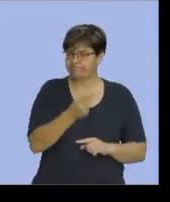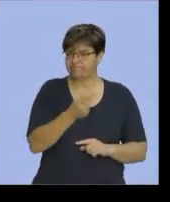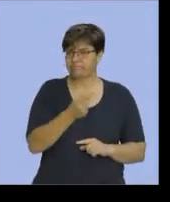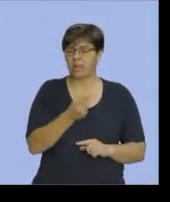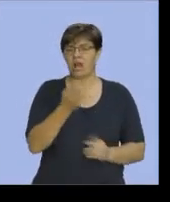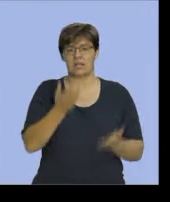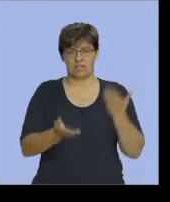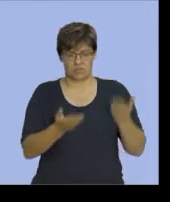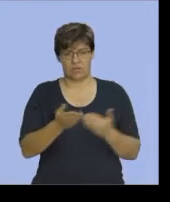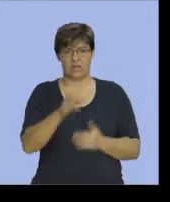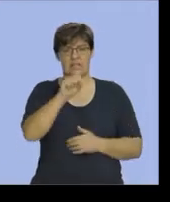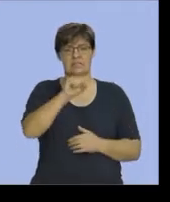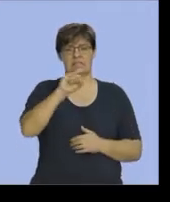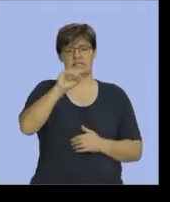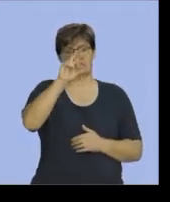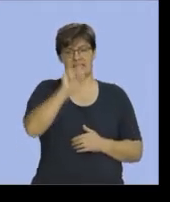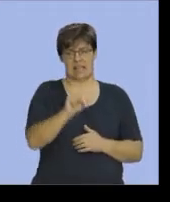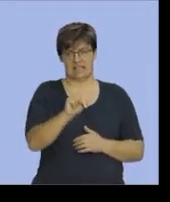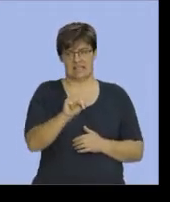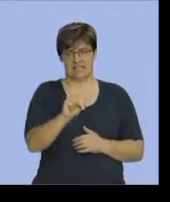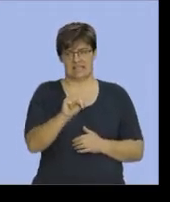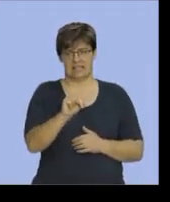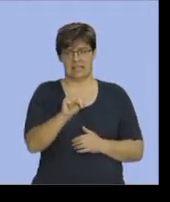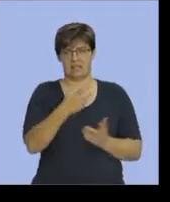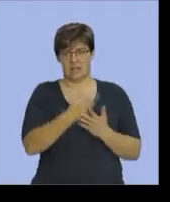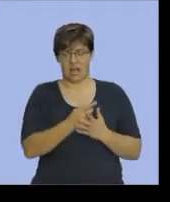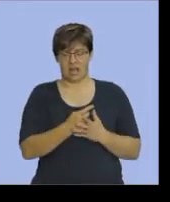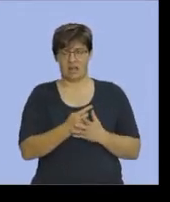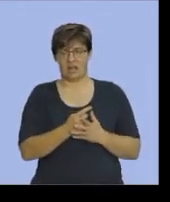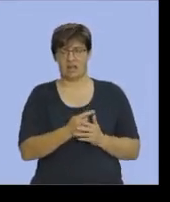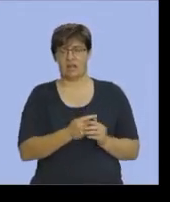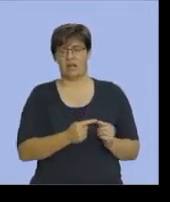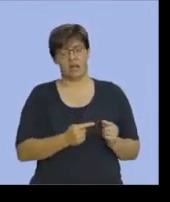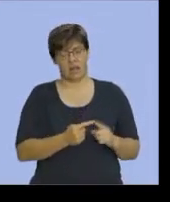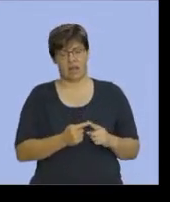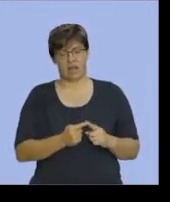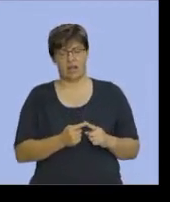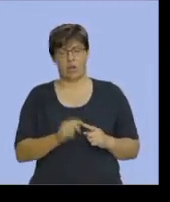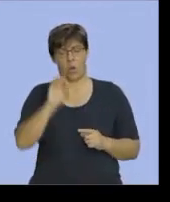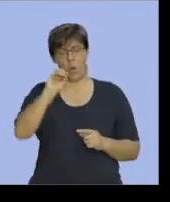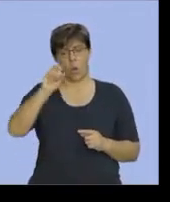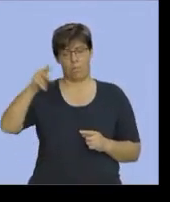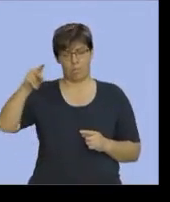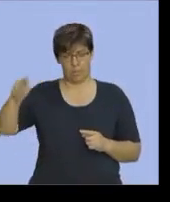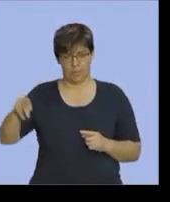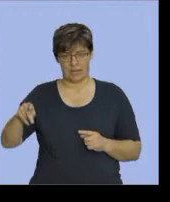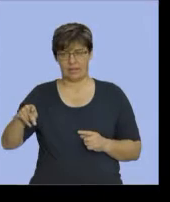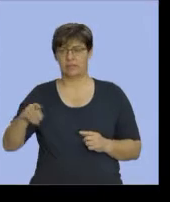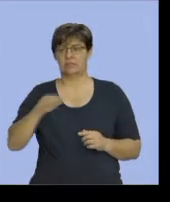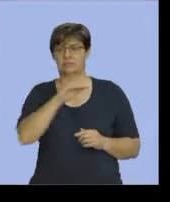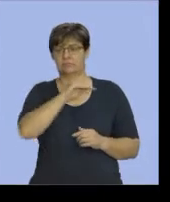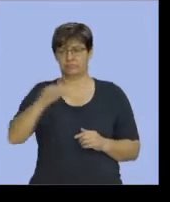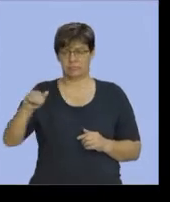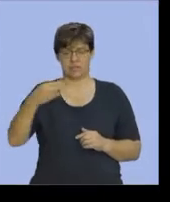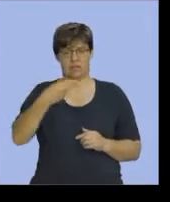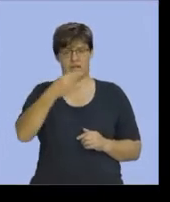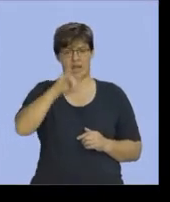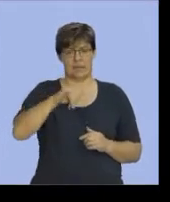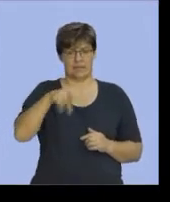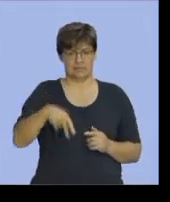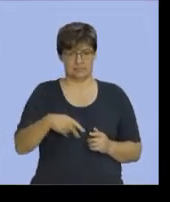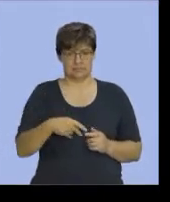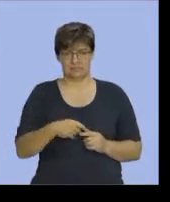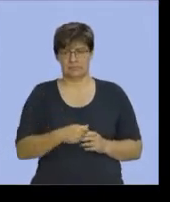the ratios, which is our sine ratio. That's the opposite over hypotenuse. Remember I said at times we can